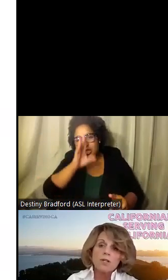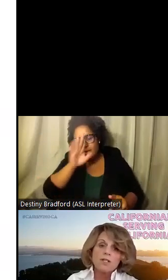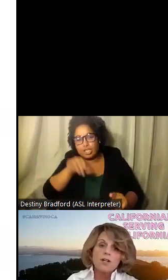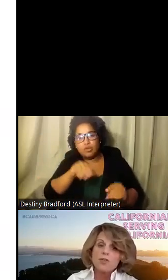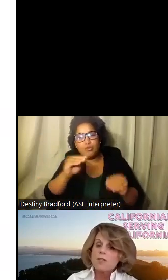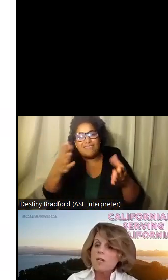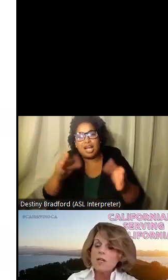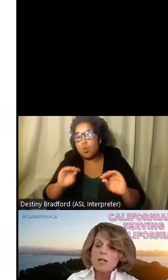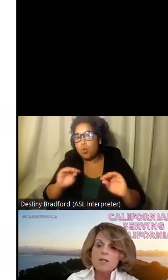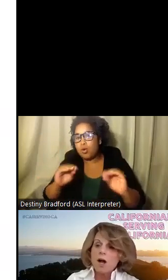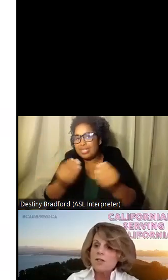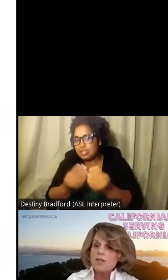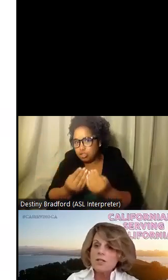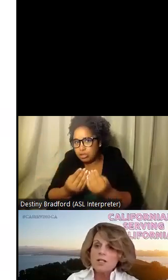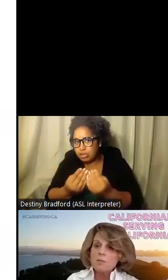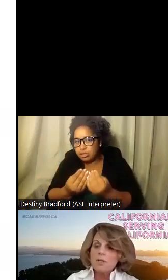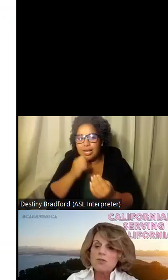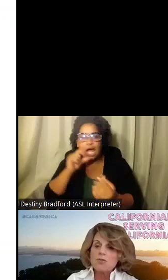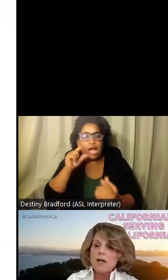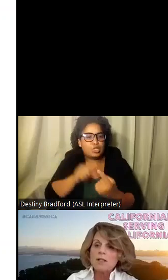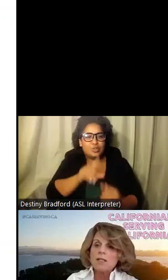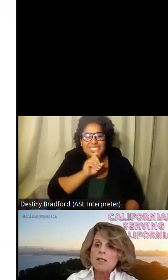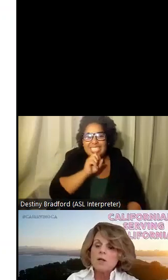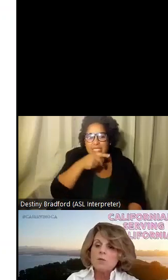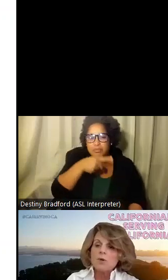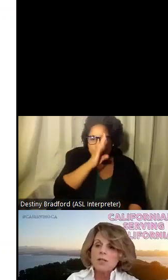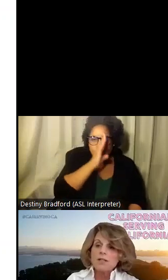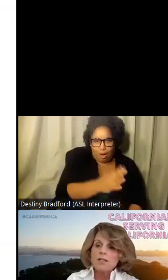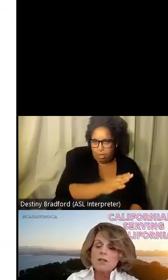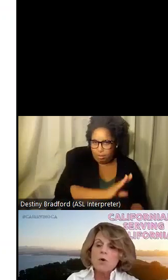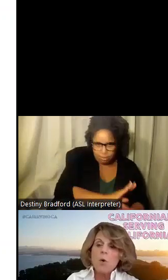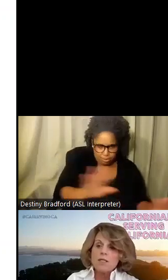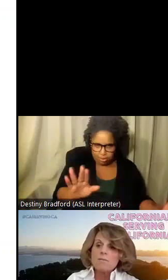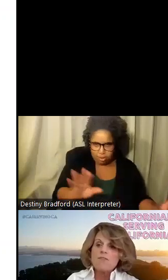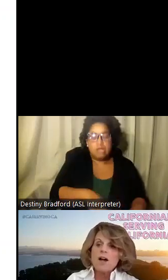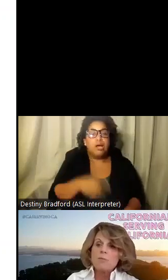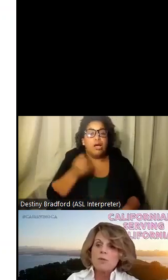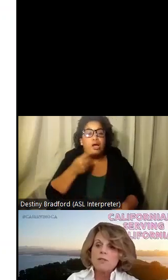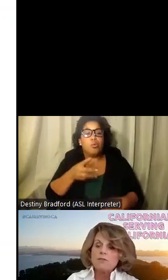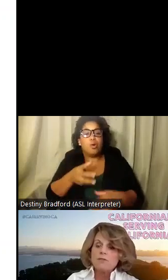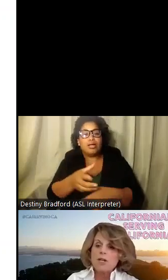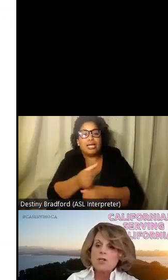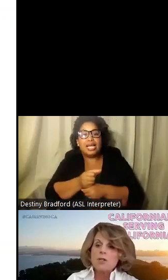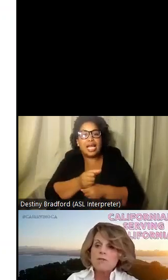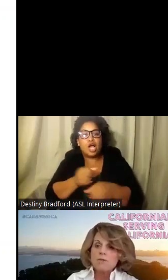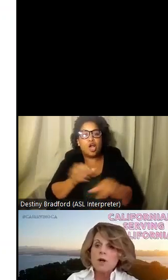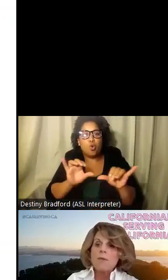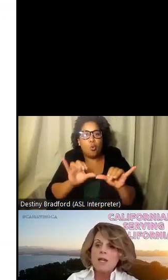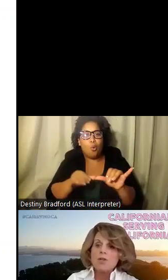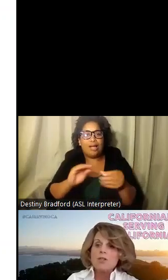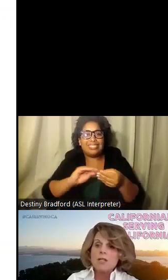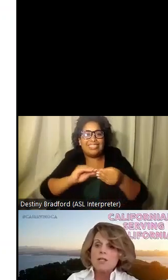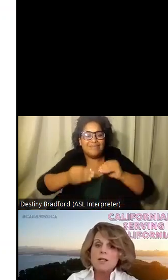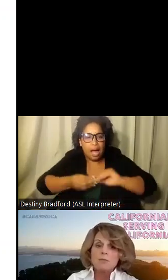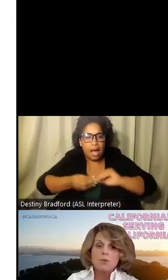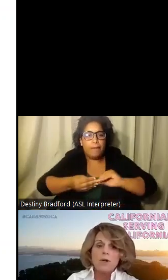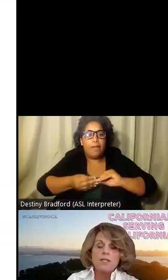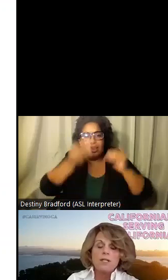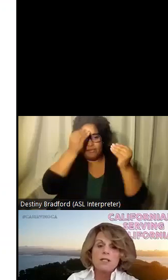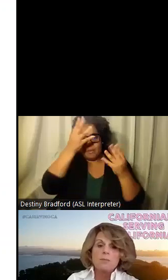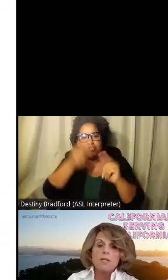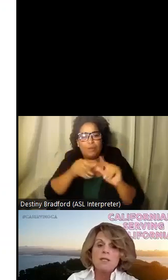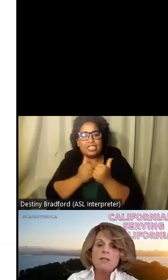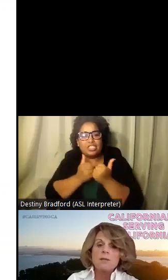provider organizations, not to DSPs directly. We're collecting quantifiable information from agencies that